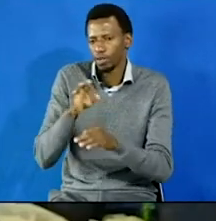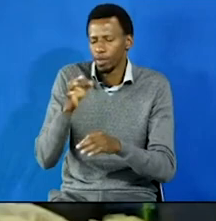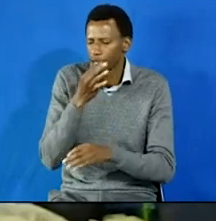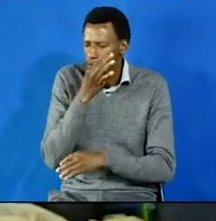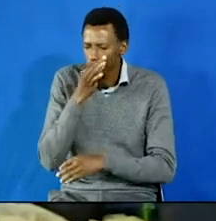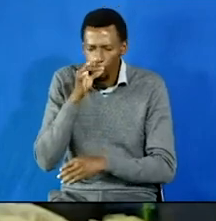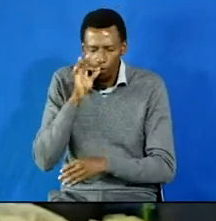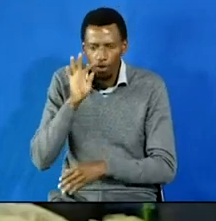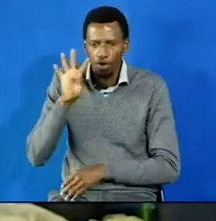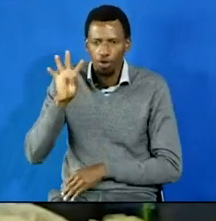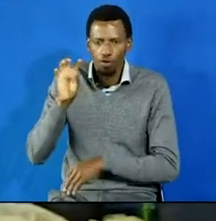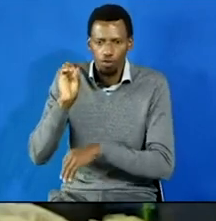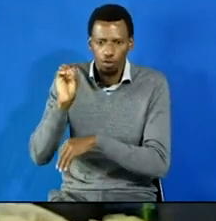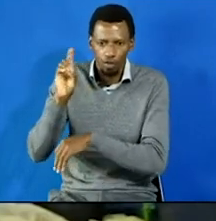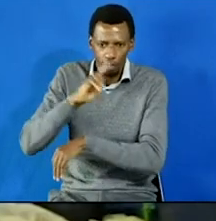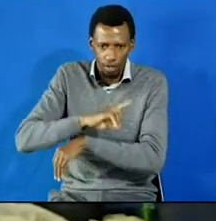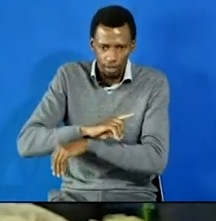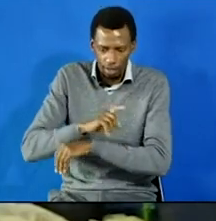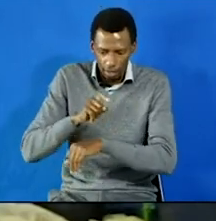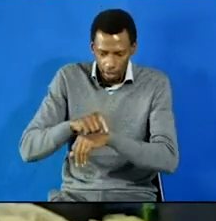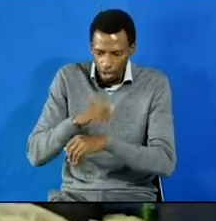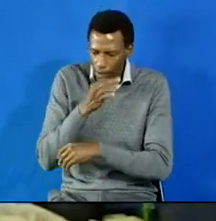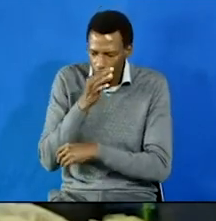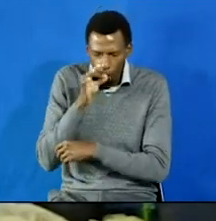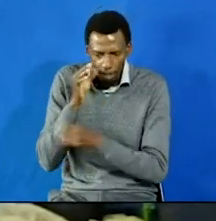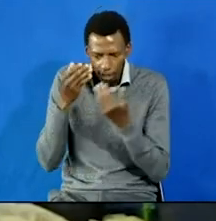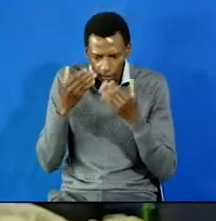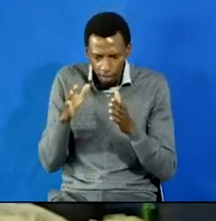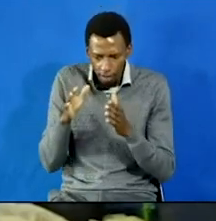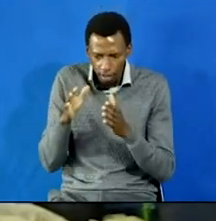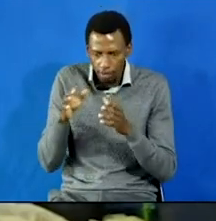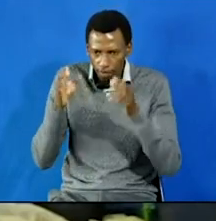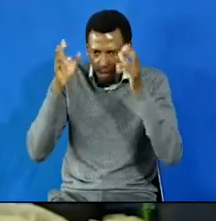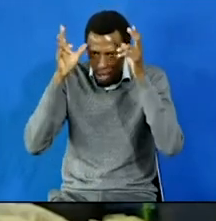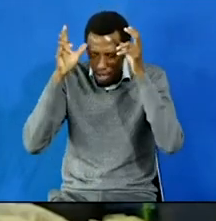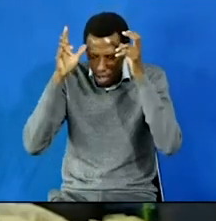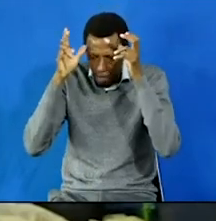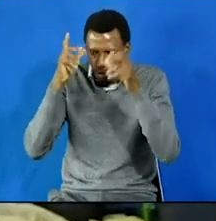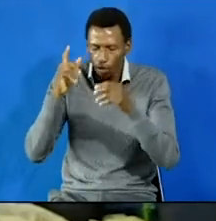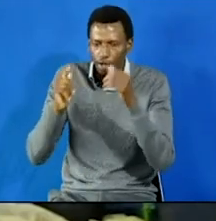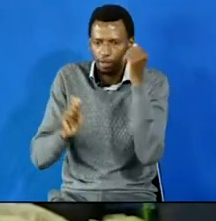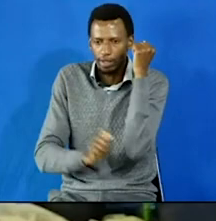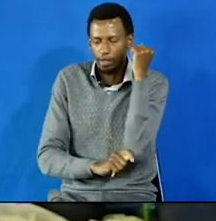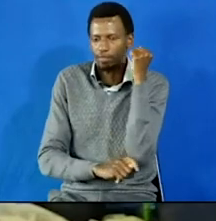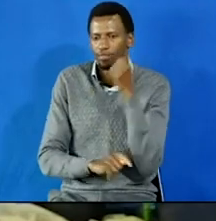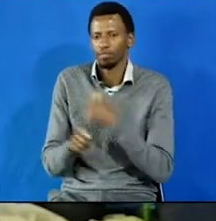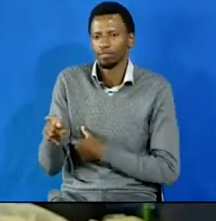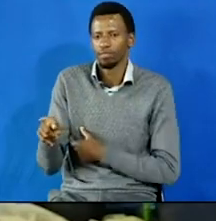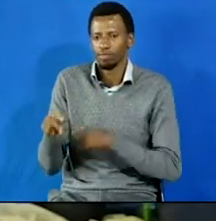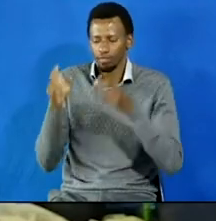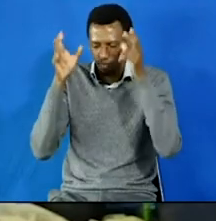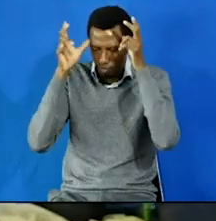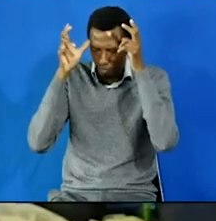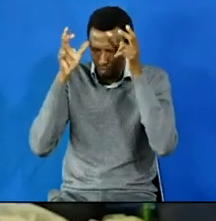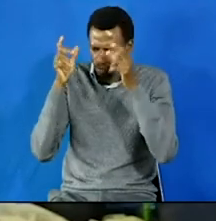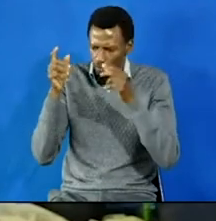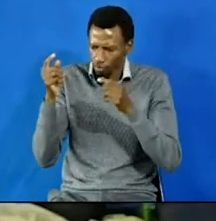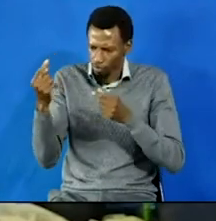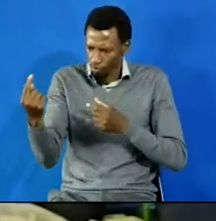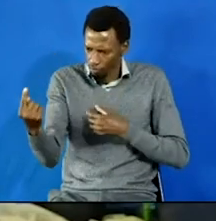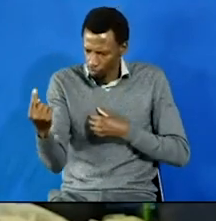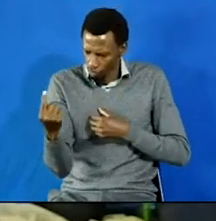fast, he was tempted by the devil, by Satan. And the devil came to